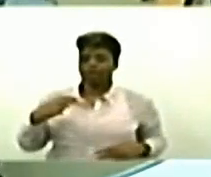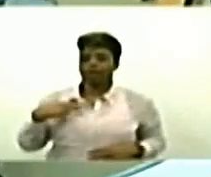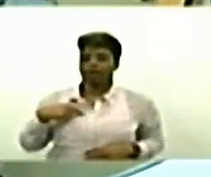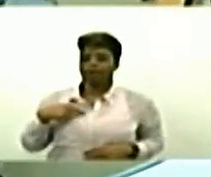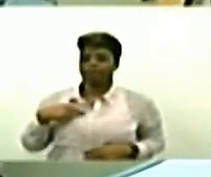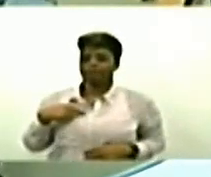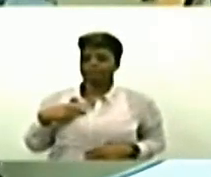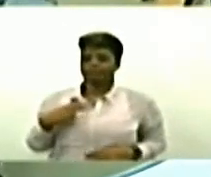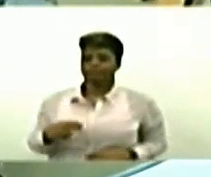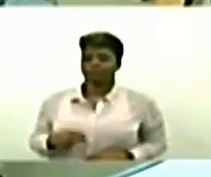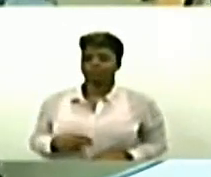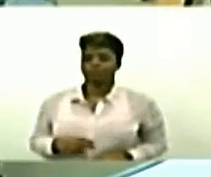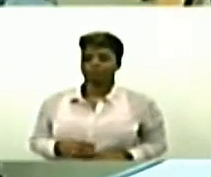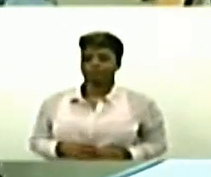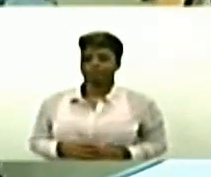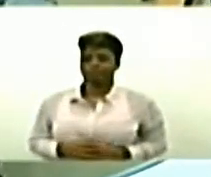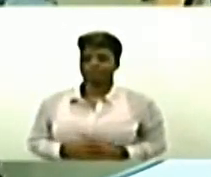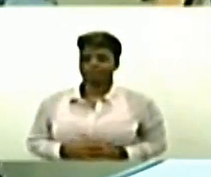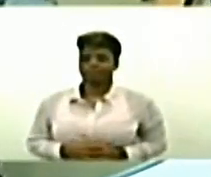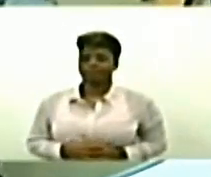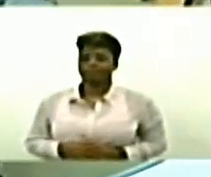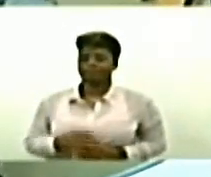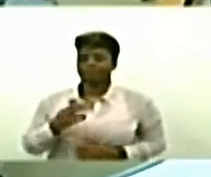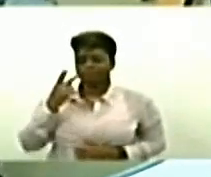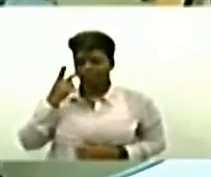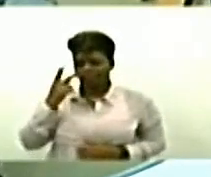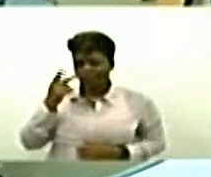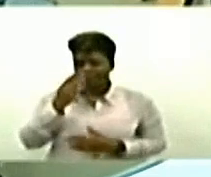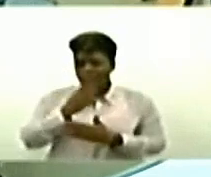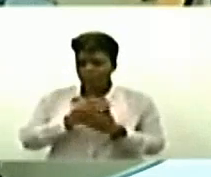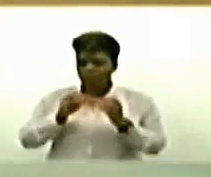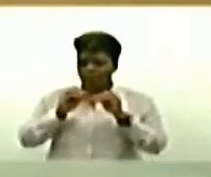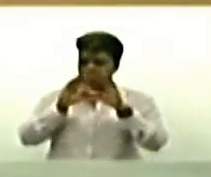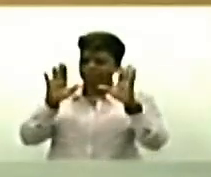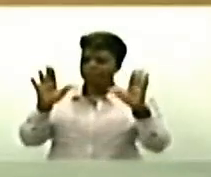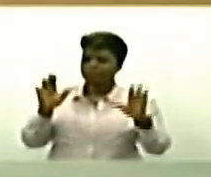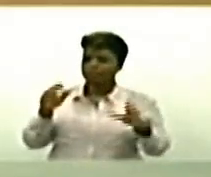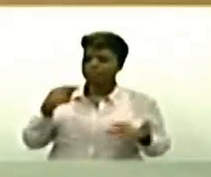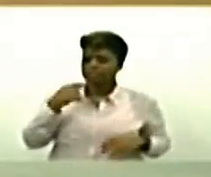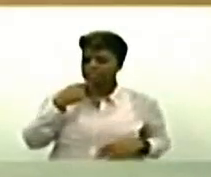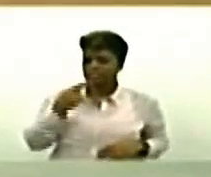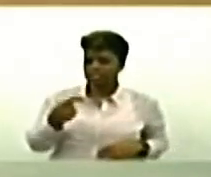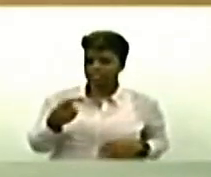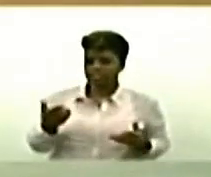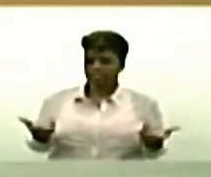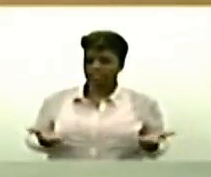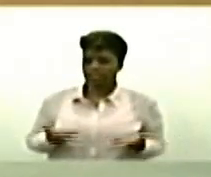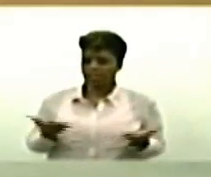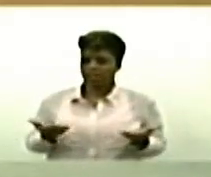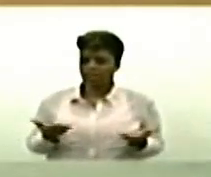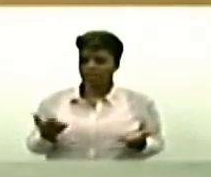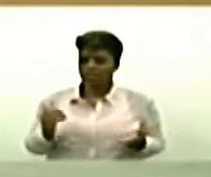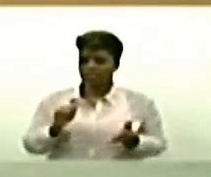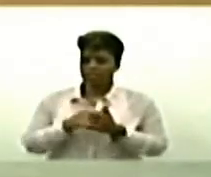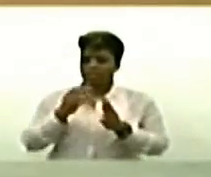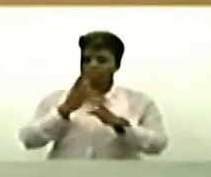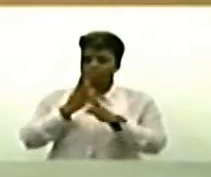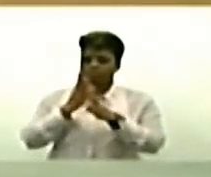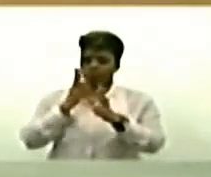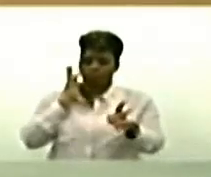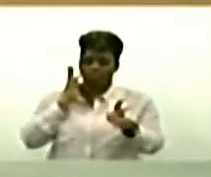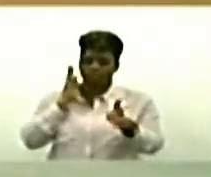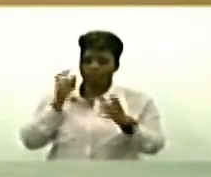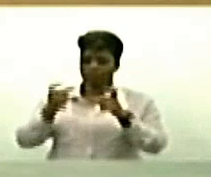9. I could be wrong, but I'm looking for some clarification. Now, it says here that the traffic warden would require the owner or the